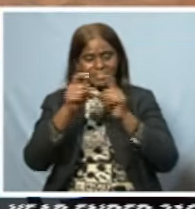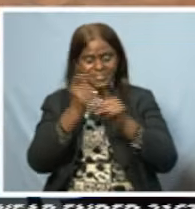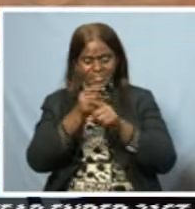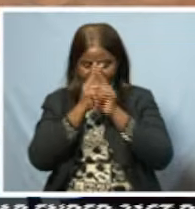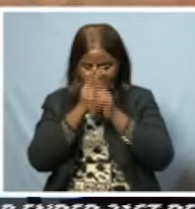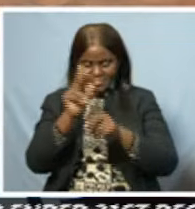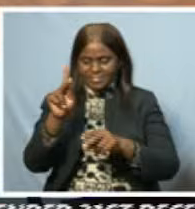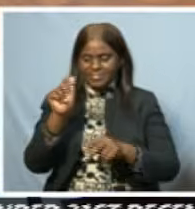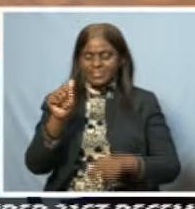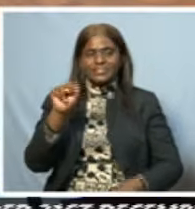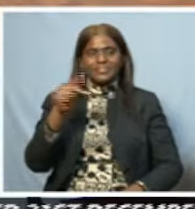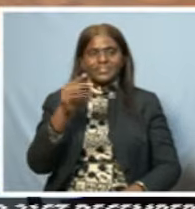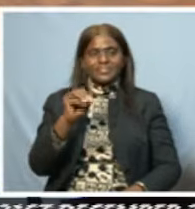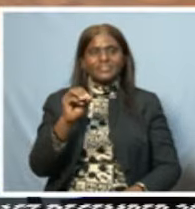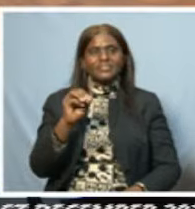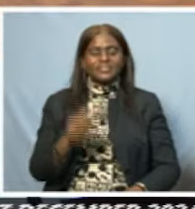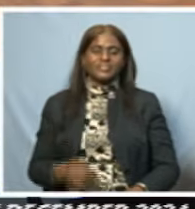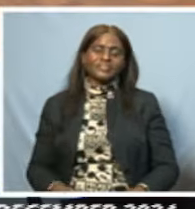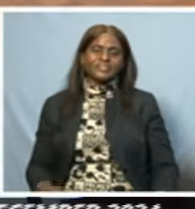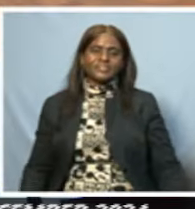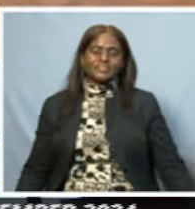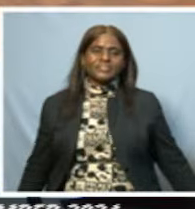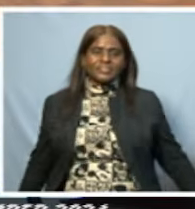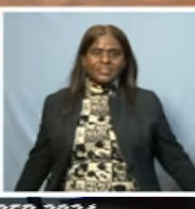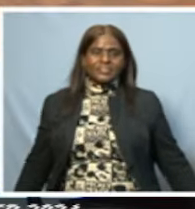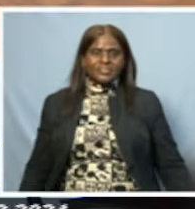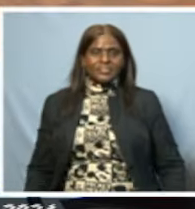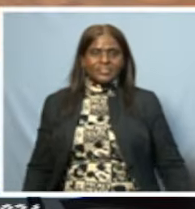Honorable Kangombe. We will need to wind.